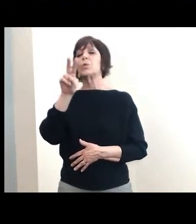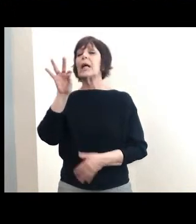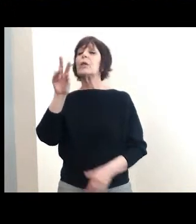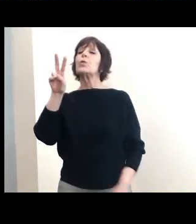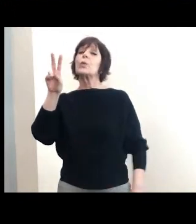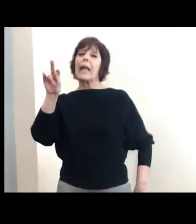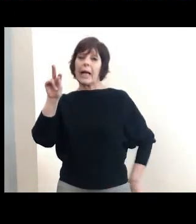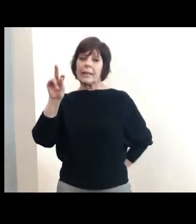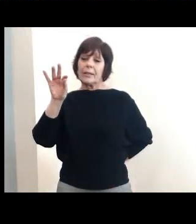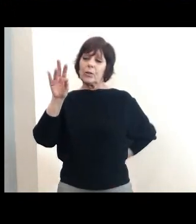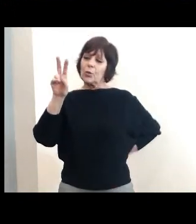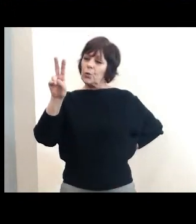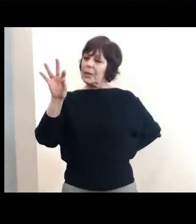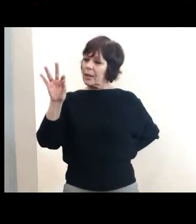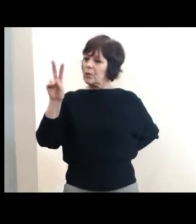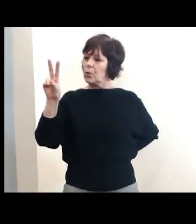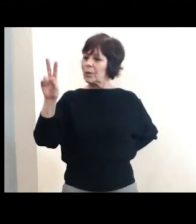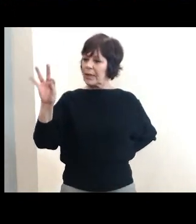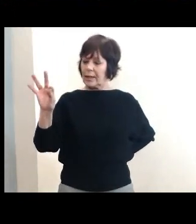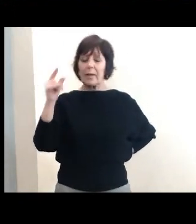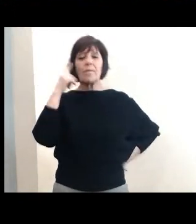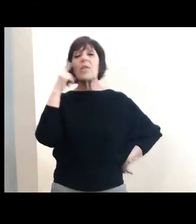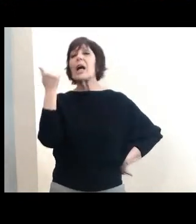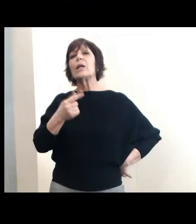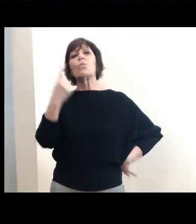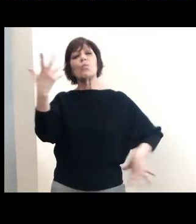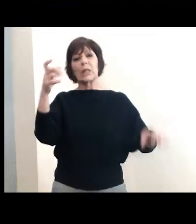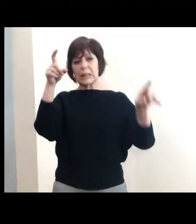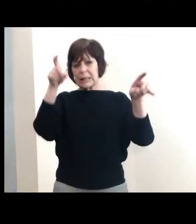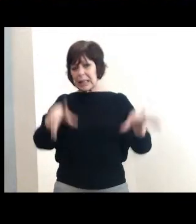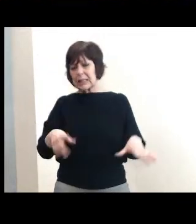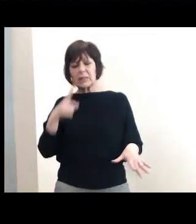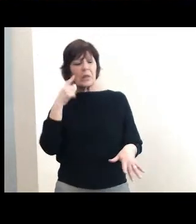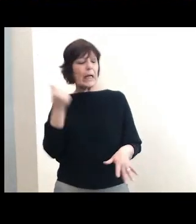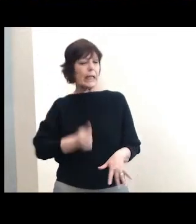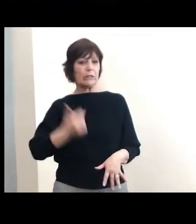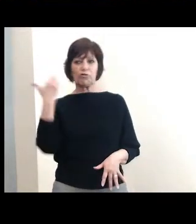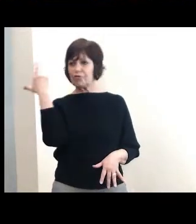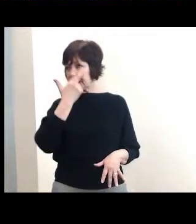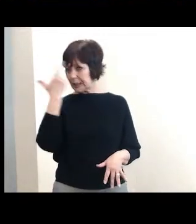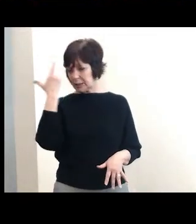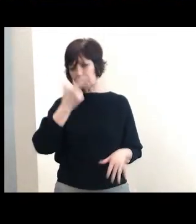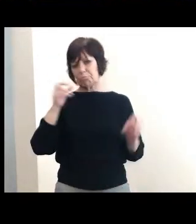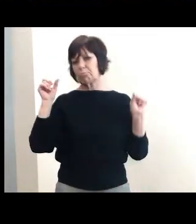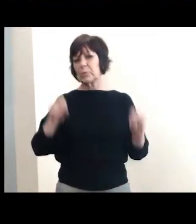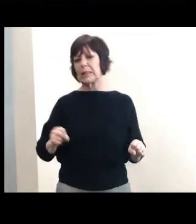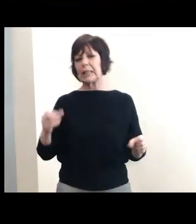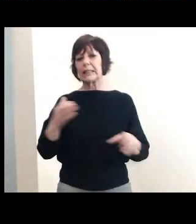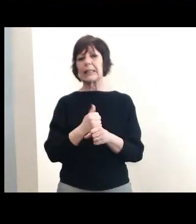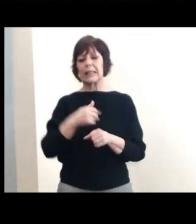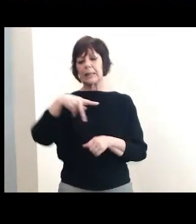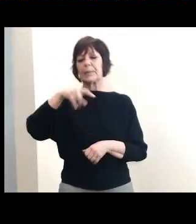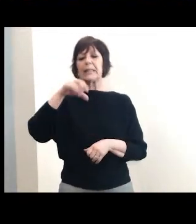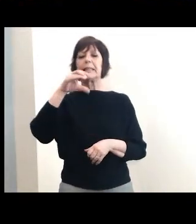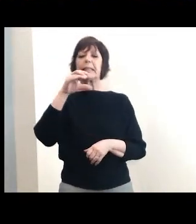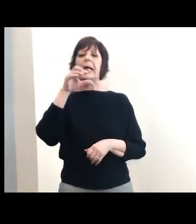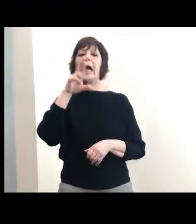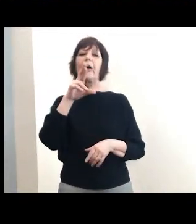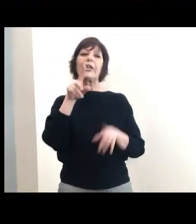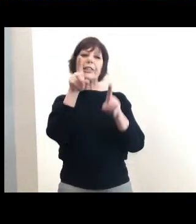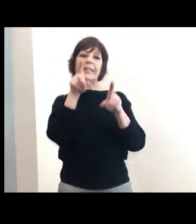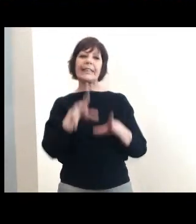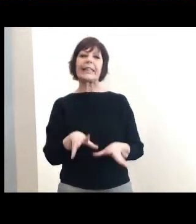716-858-2929. So for any Erie County residents that wants to get tested for any reason, they can get a PCR test, or